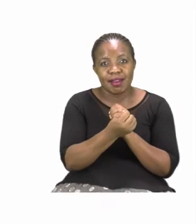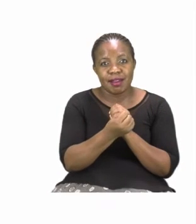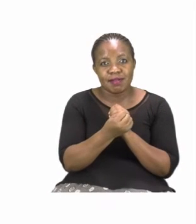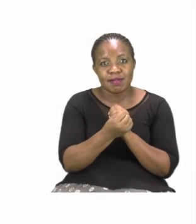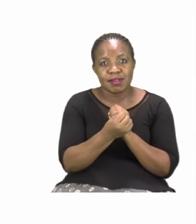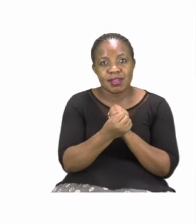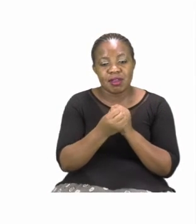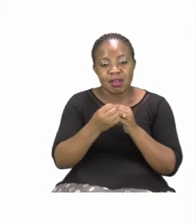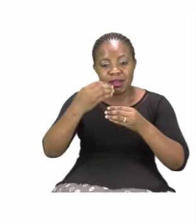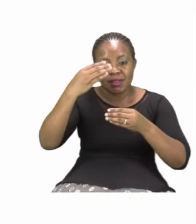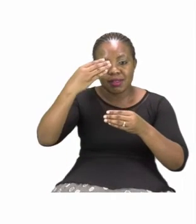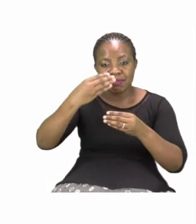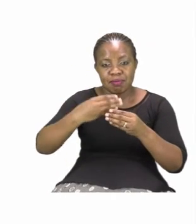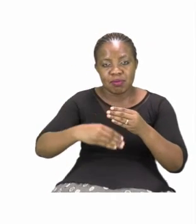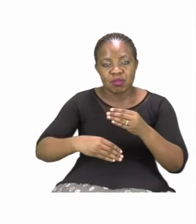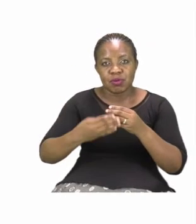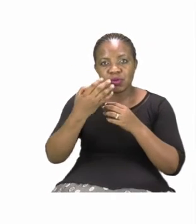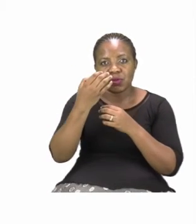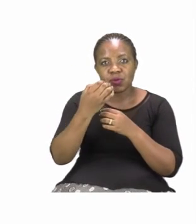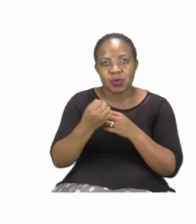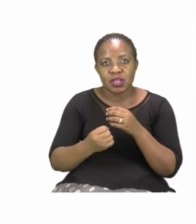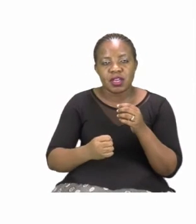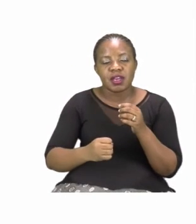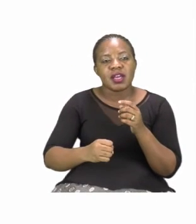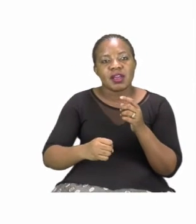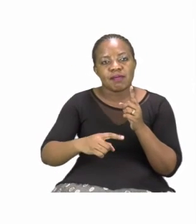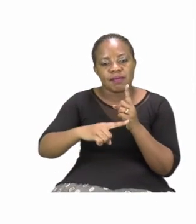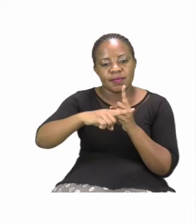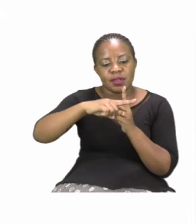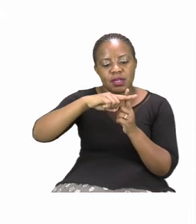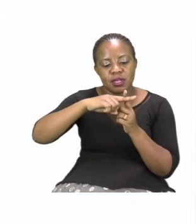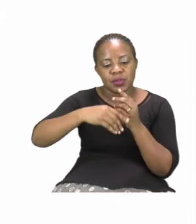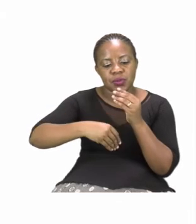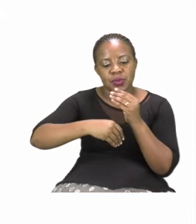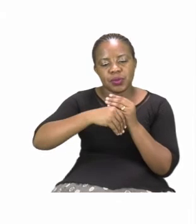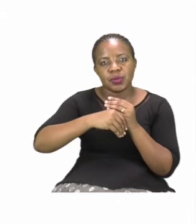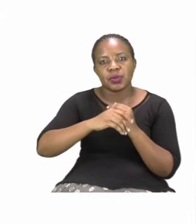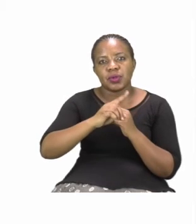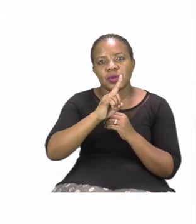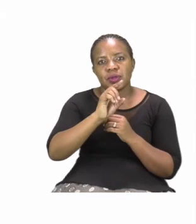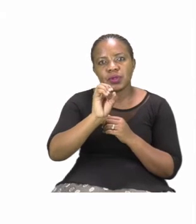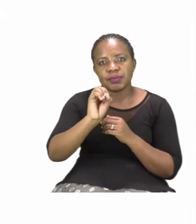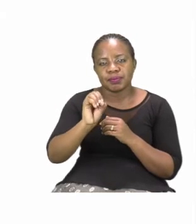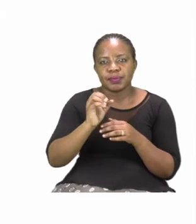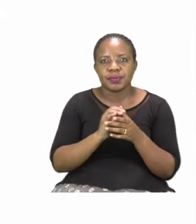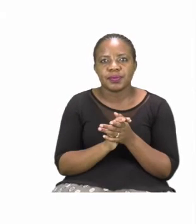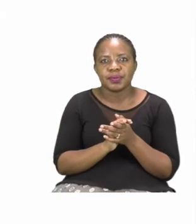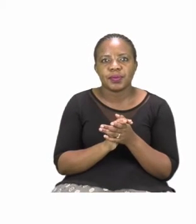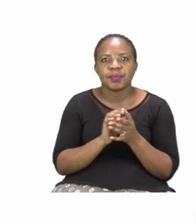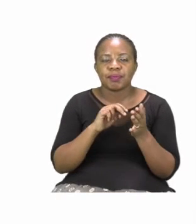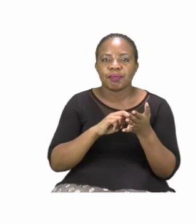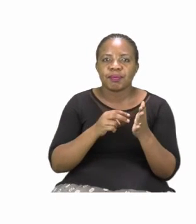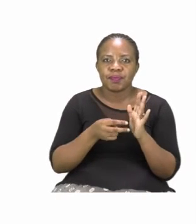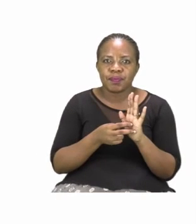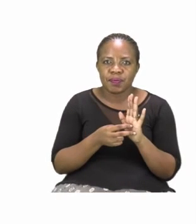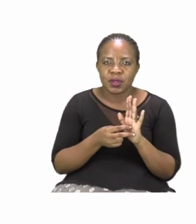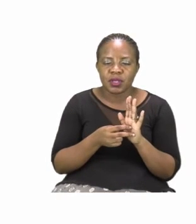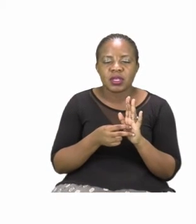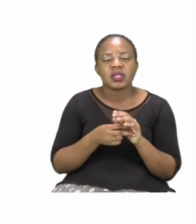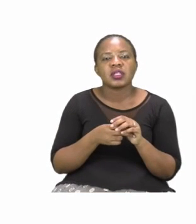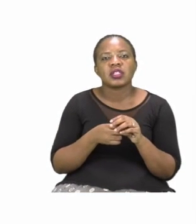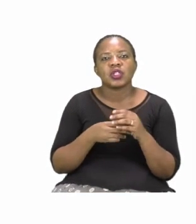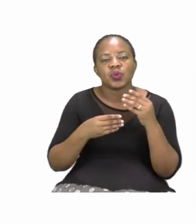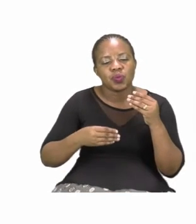plus 10. So it is going to be our job to add 10 to the numbers so that we can get